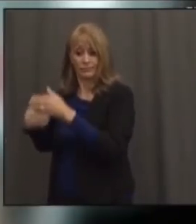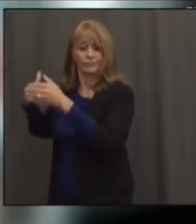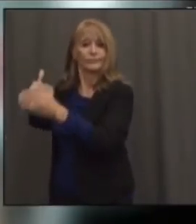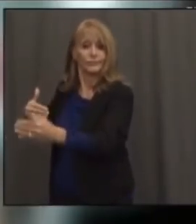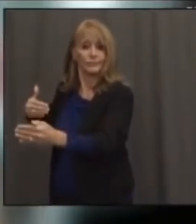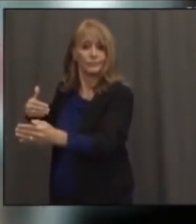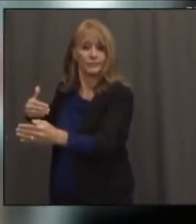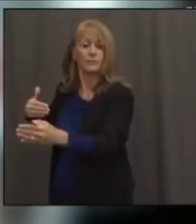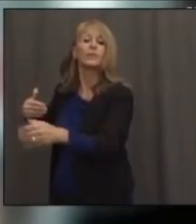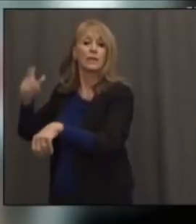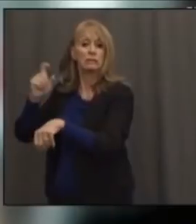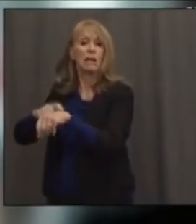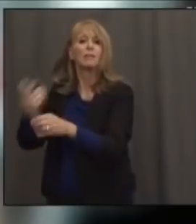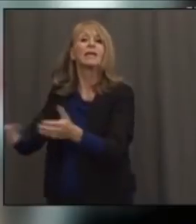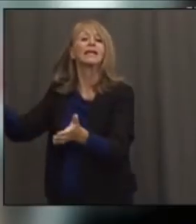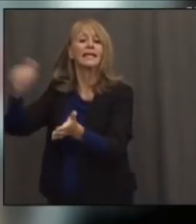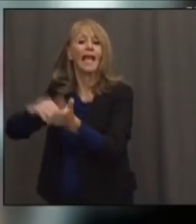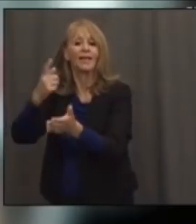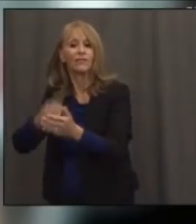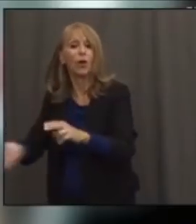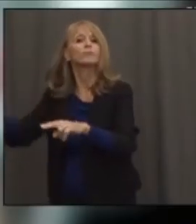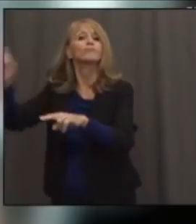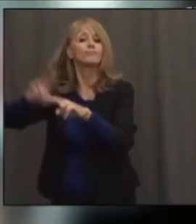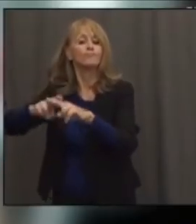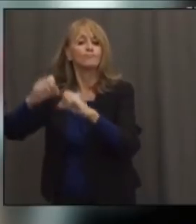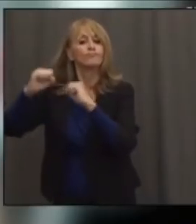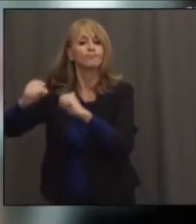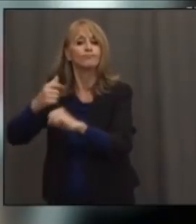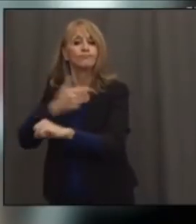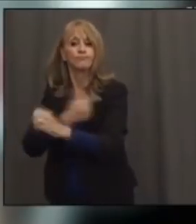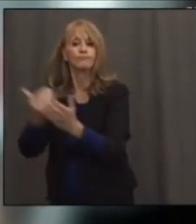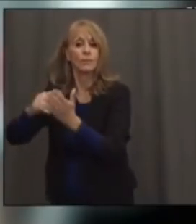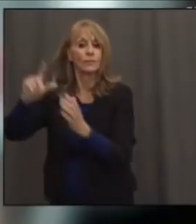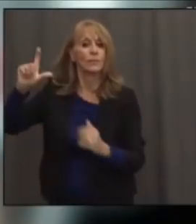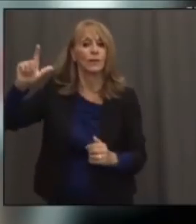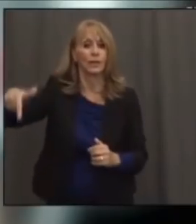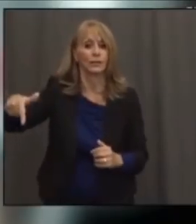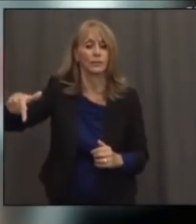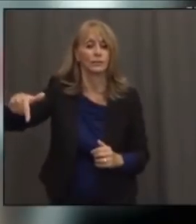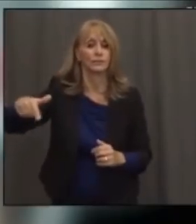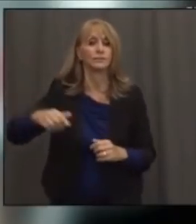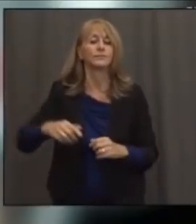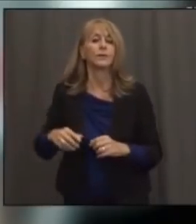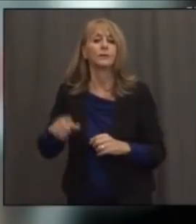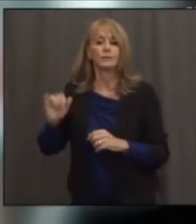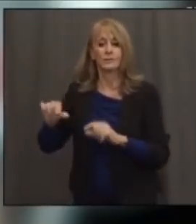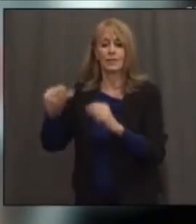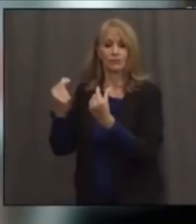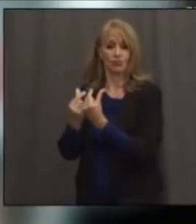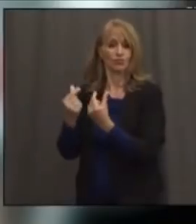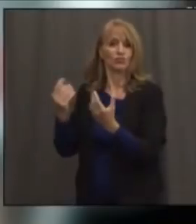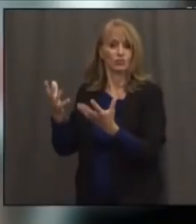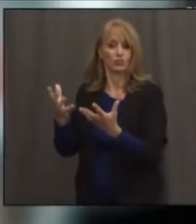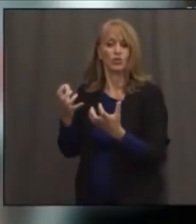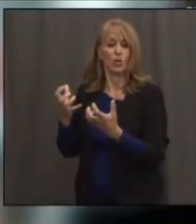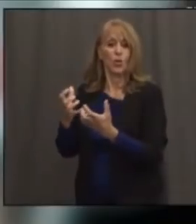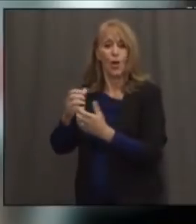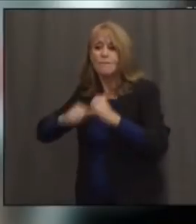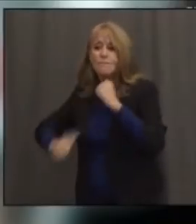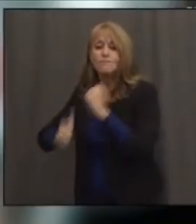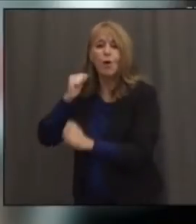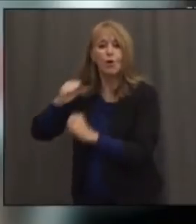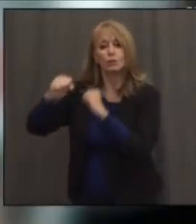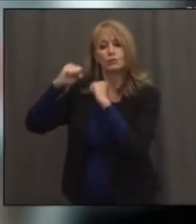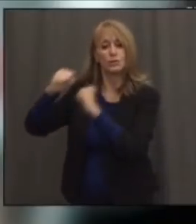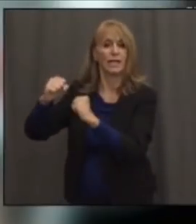December, very few people getting vaccinated in December, are the older population. So the very population that you want to have maximum protection,